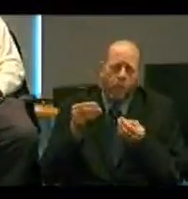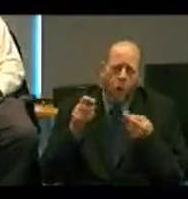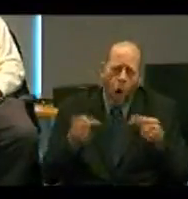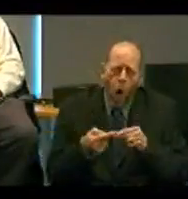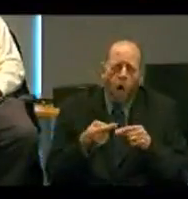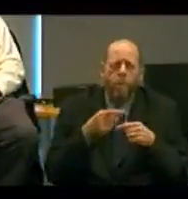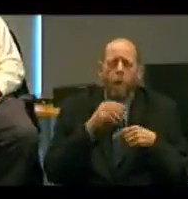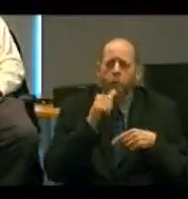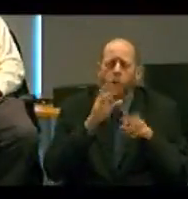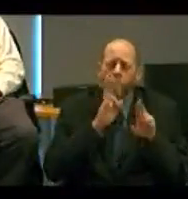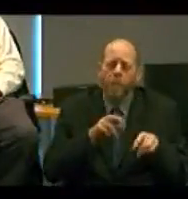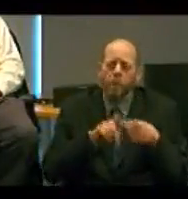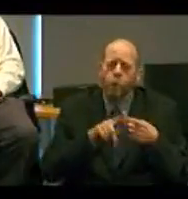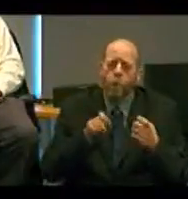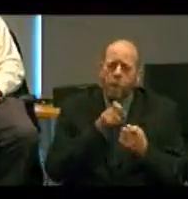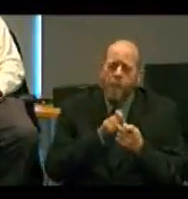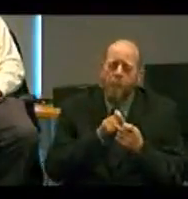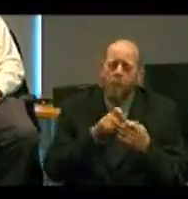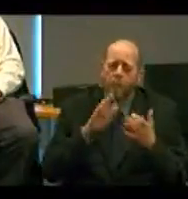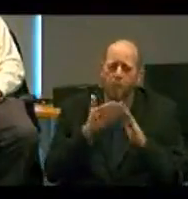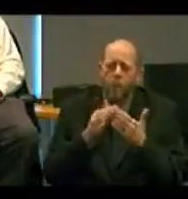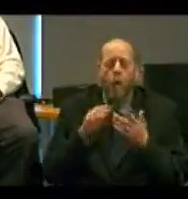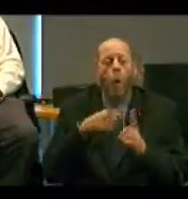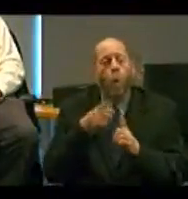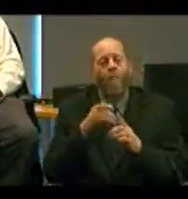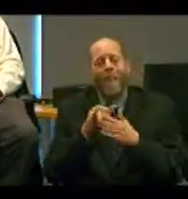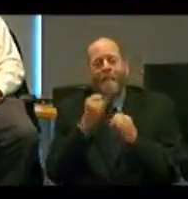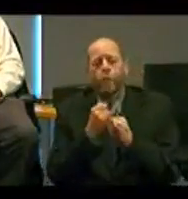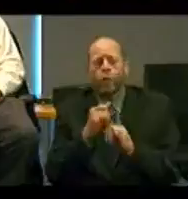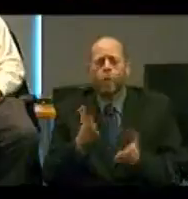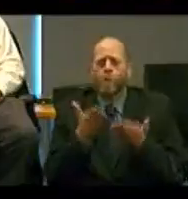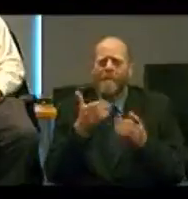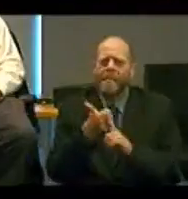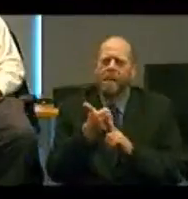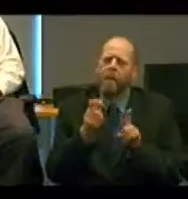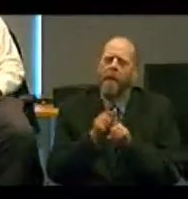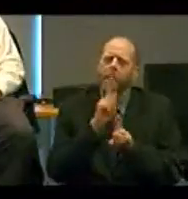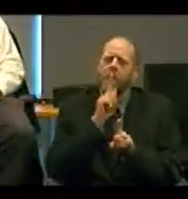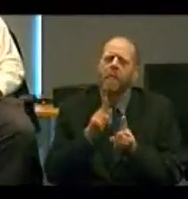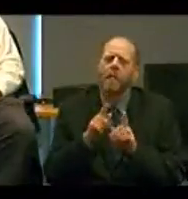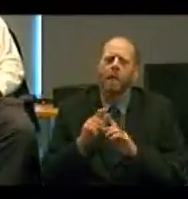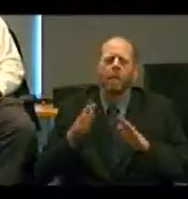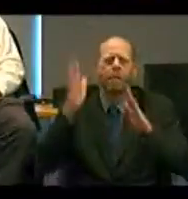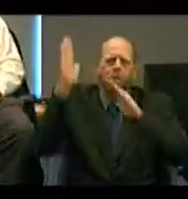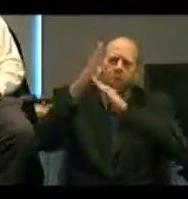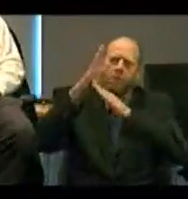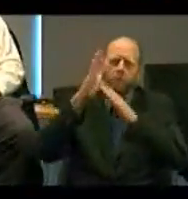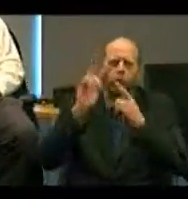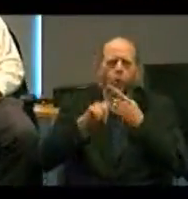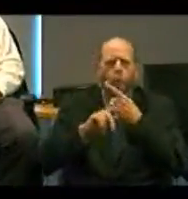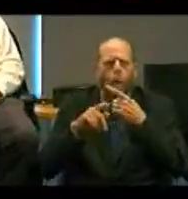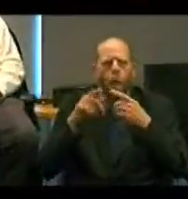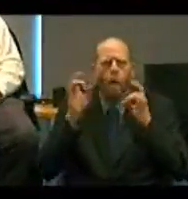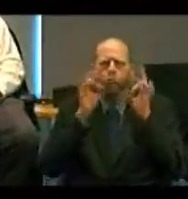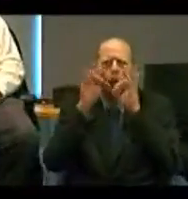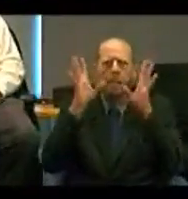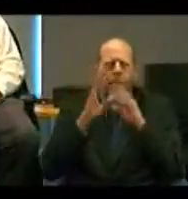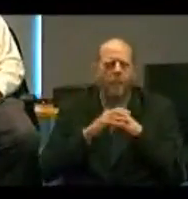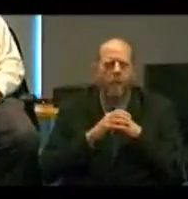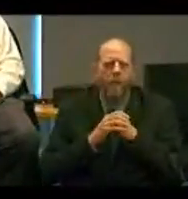not being responsive to a particular community, when that institution presents itself as being the panacea to a crisis, there may